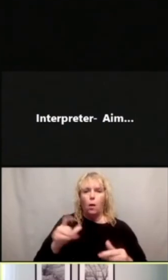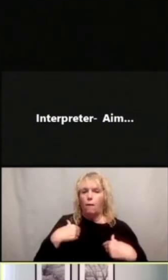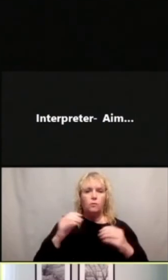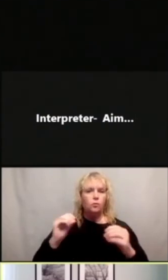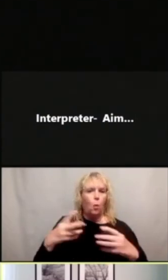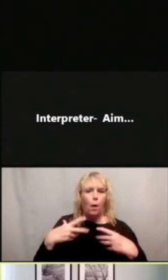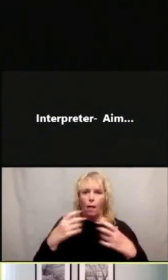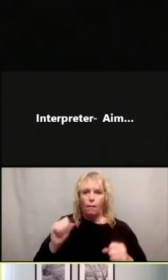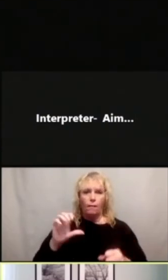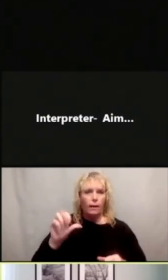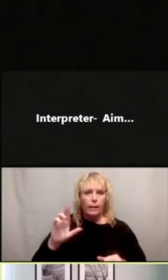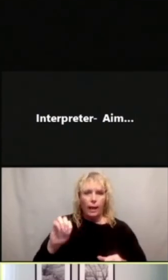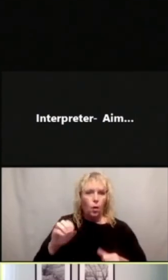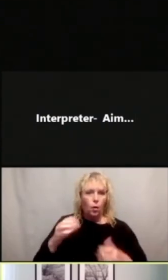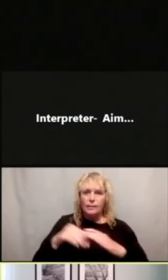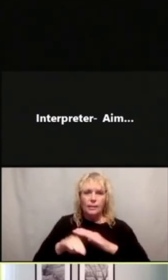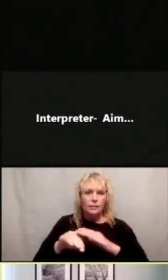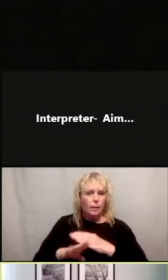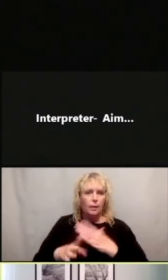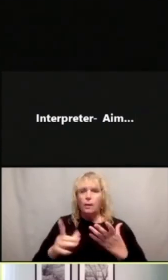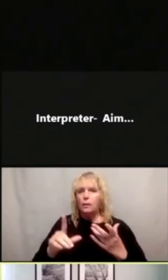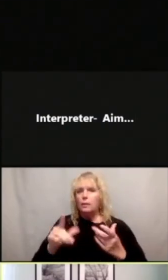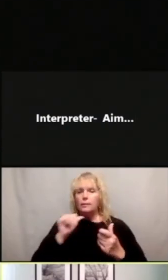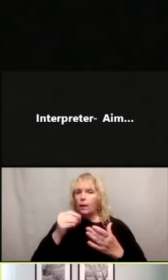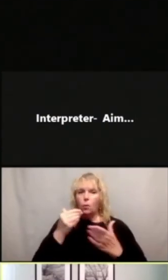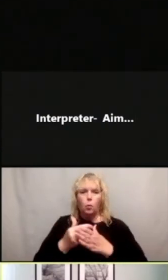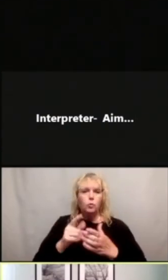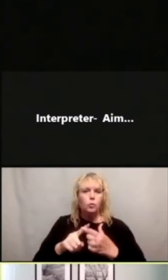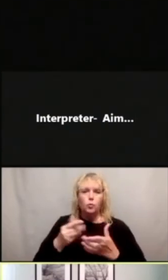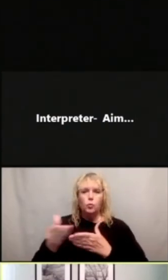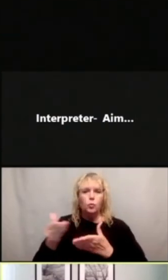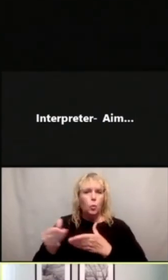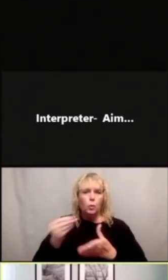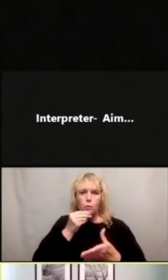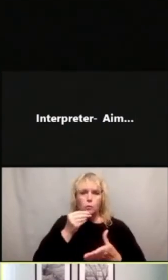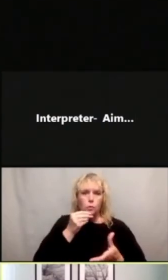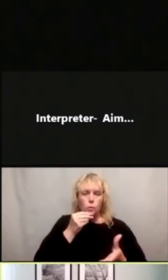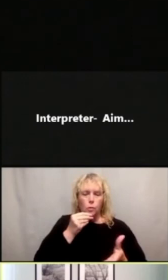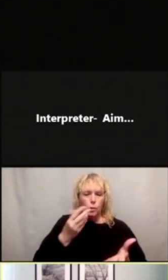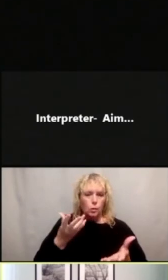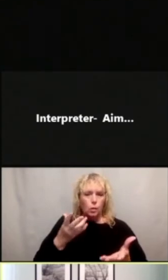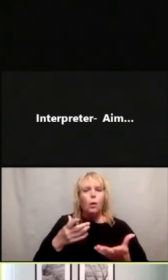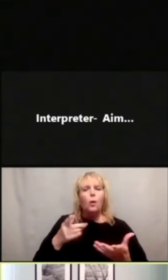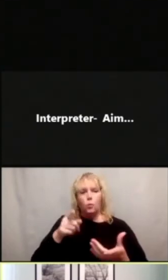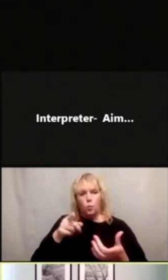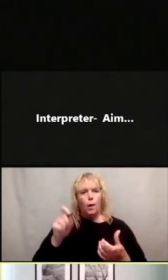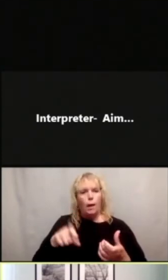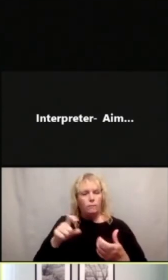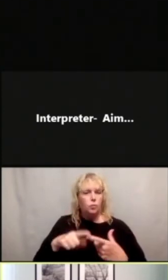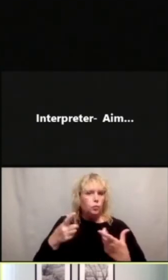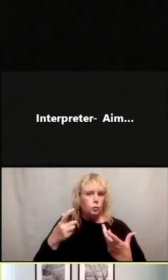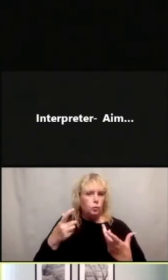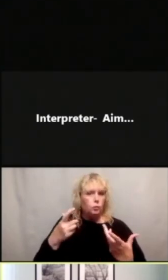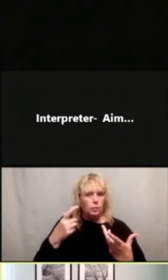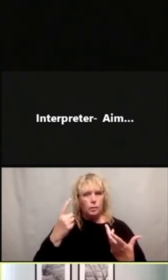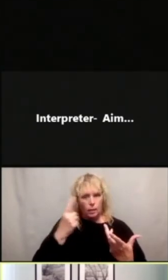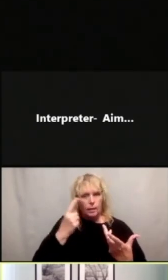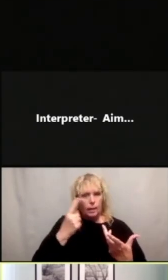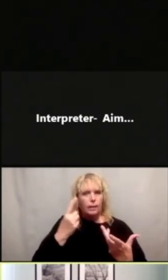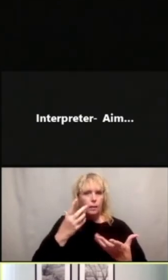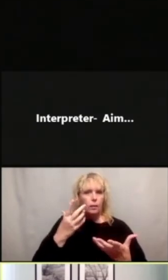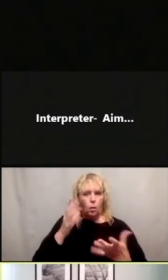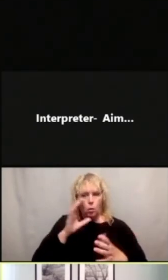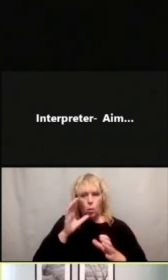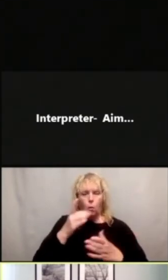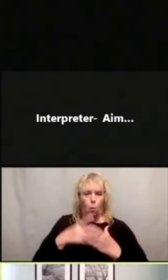healthcare accessible. There may not be close grocery stores. So, we really have to consider that in terms of looking at what they